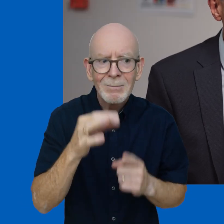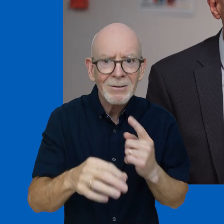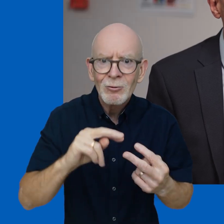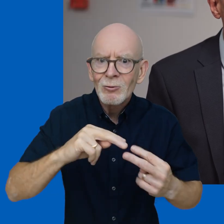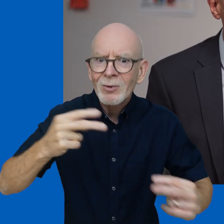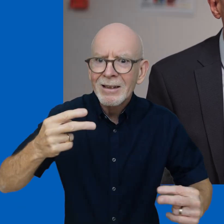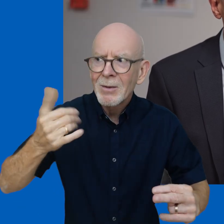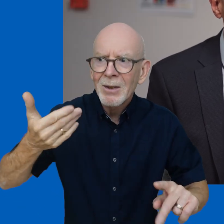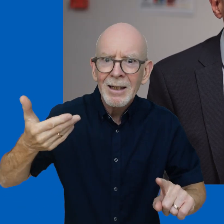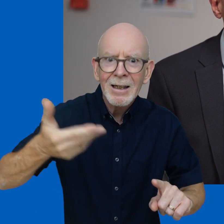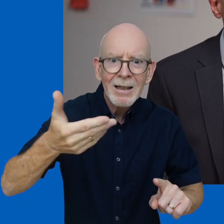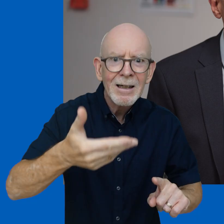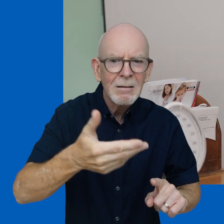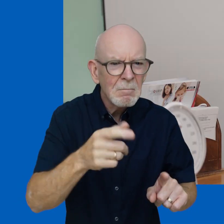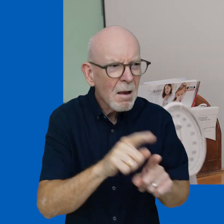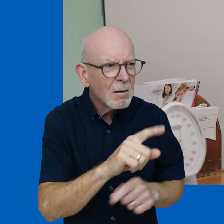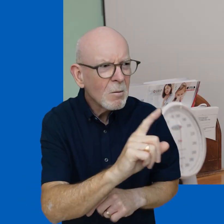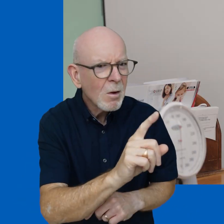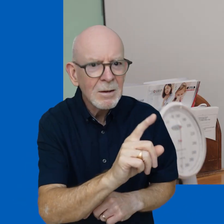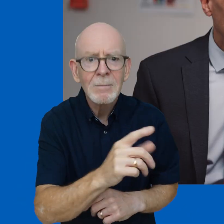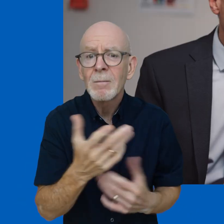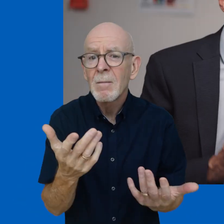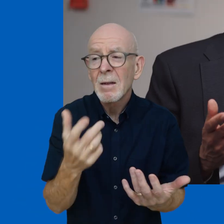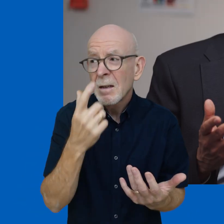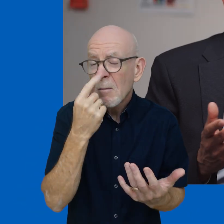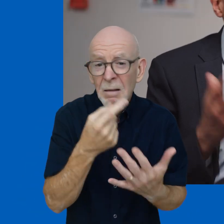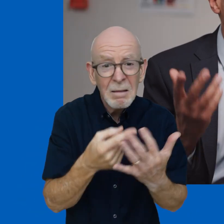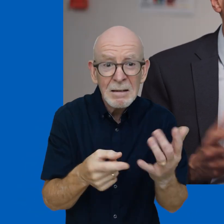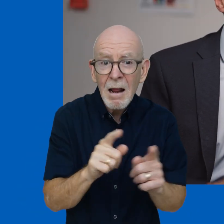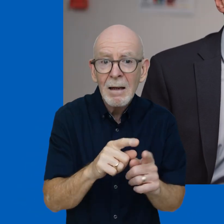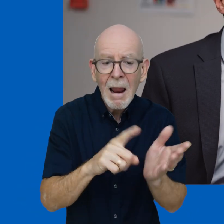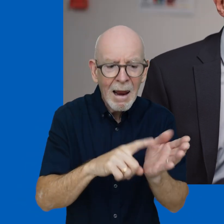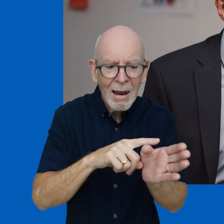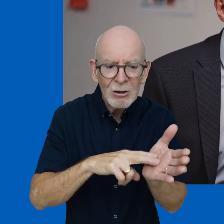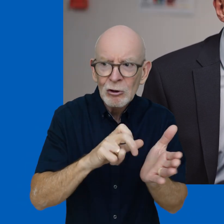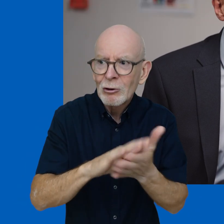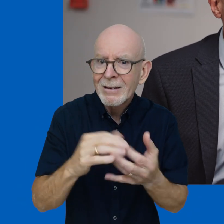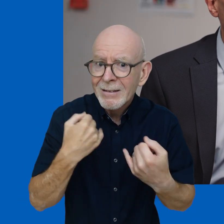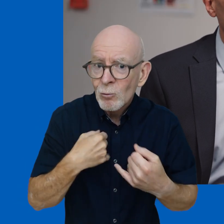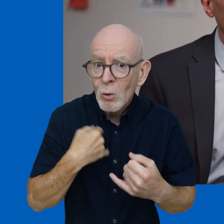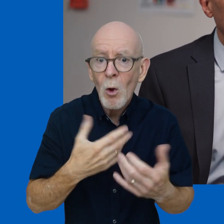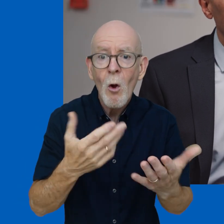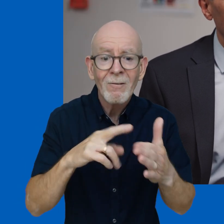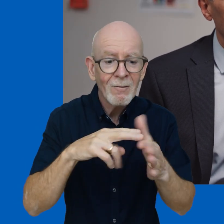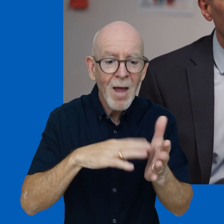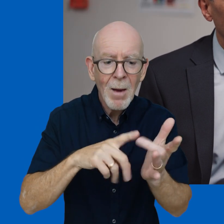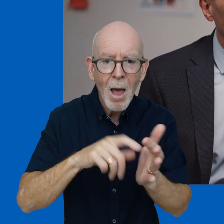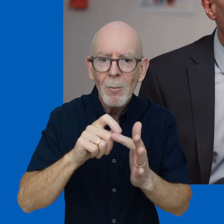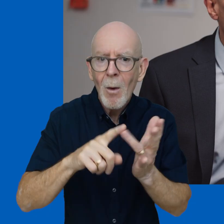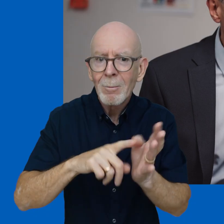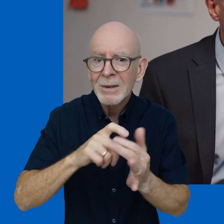some specific genetic conditions. Like what? So that would be things like Lynch syndrome or familial